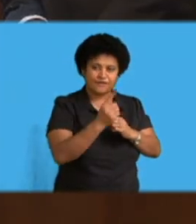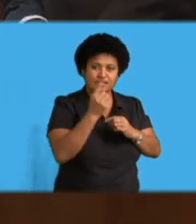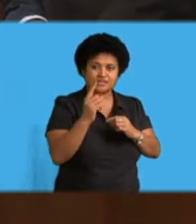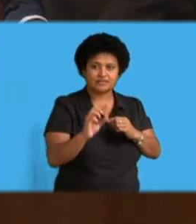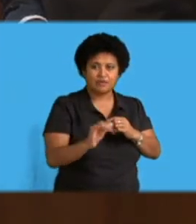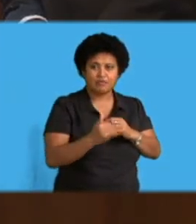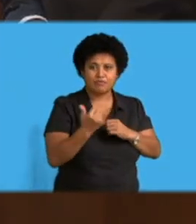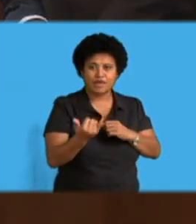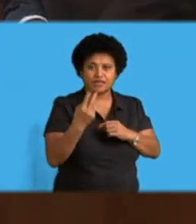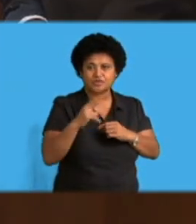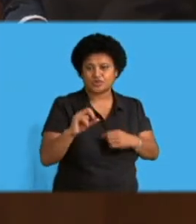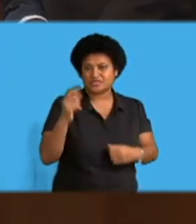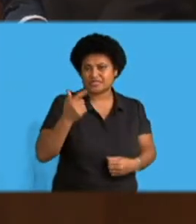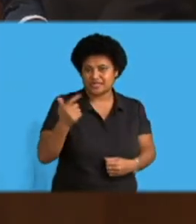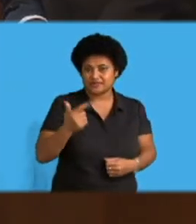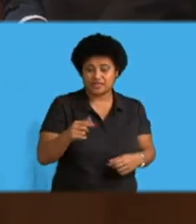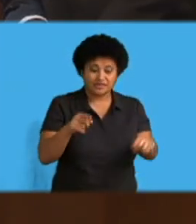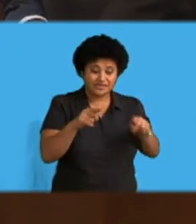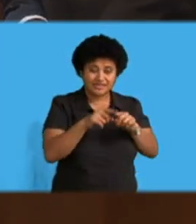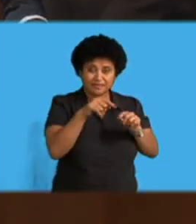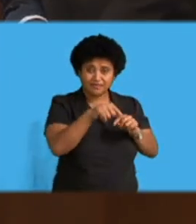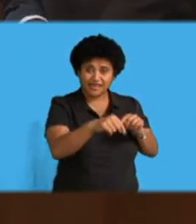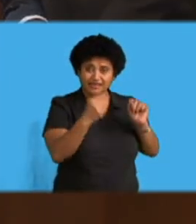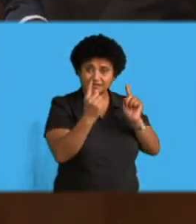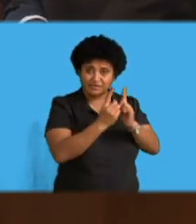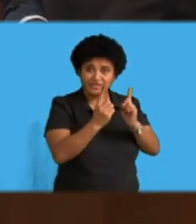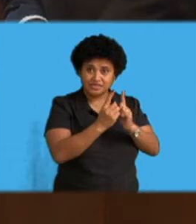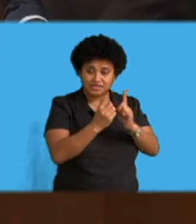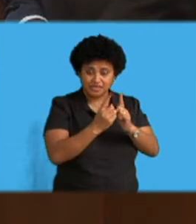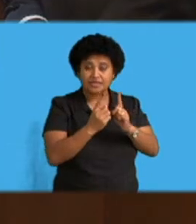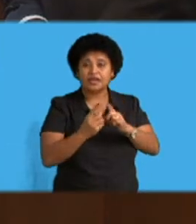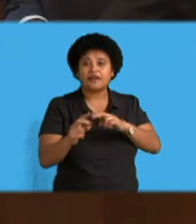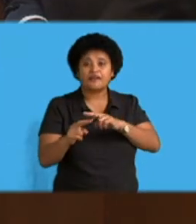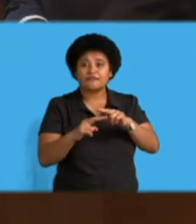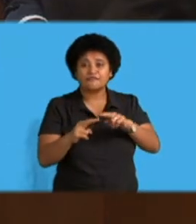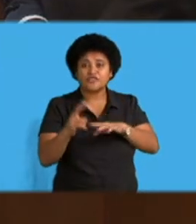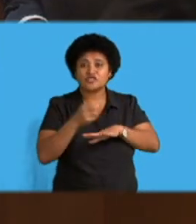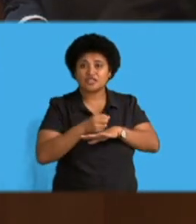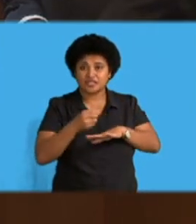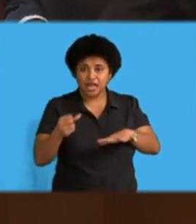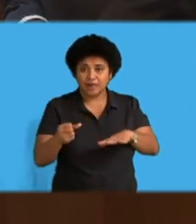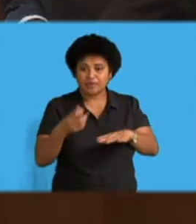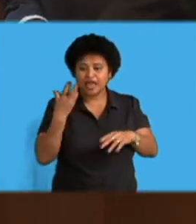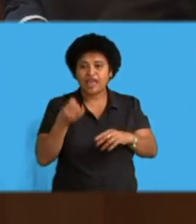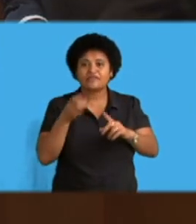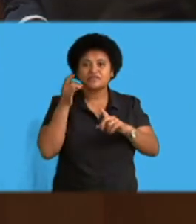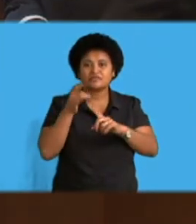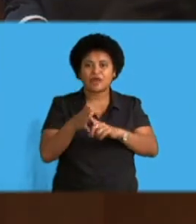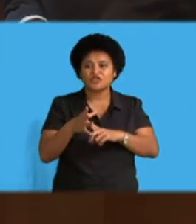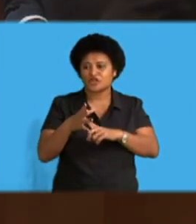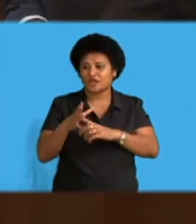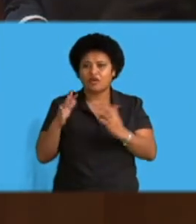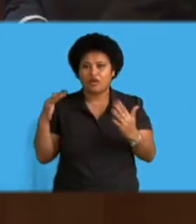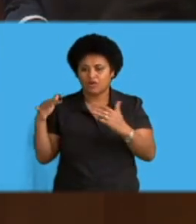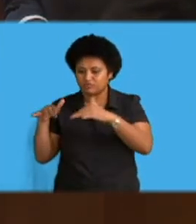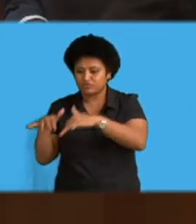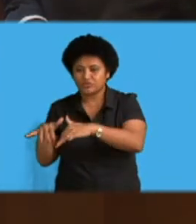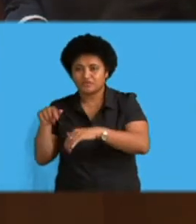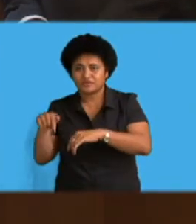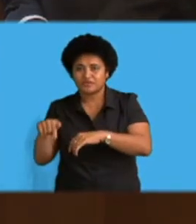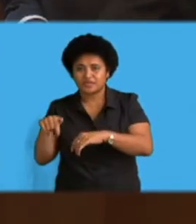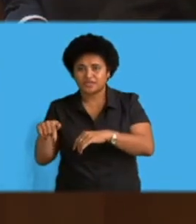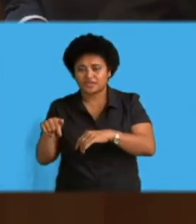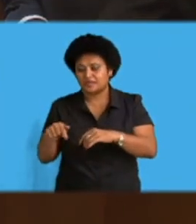Honourable Deputy Speaker, alongside the ADB meetings, the Fijian government also organised a special COP23 side event, which was attended by several governors